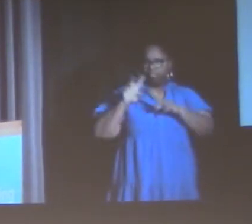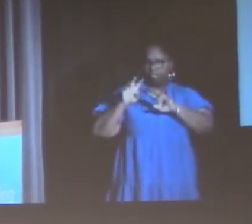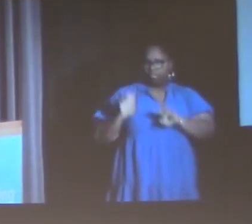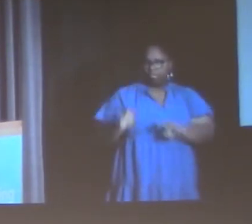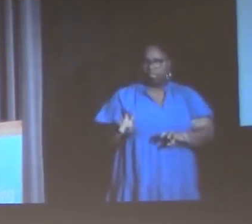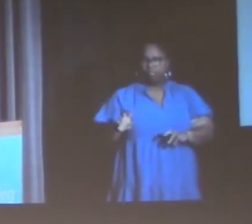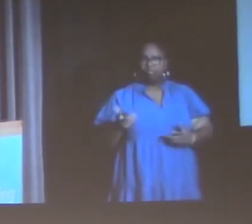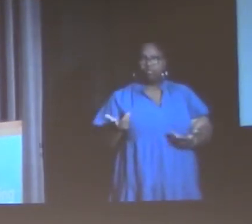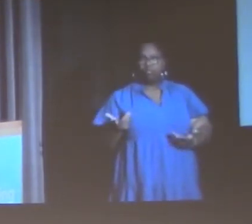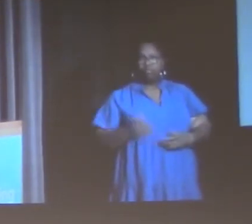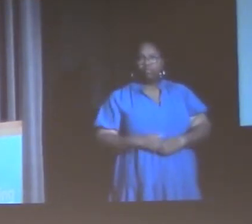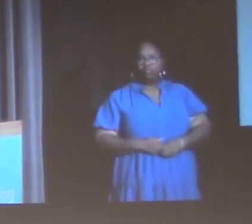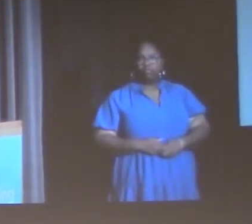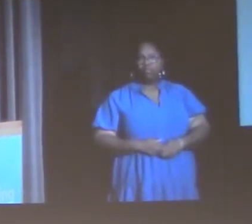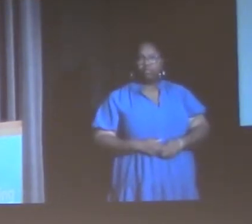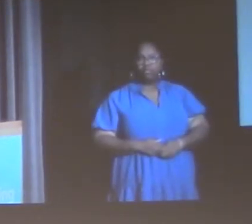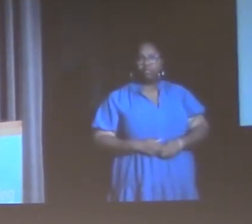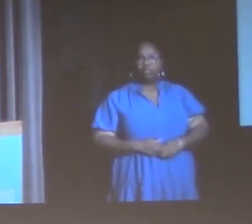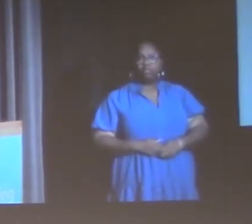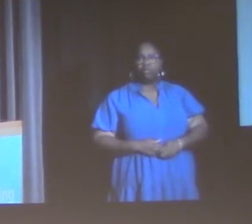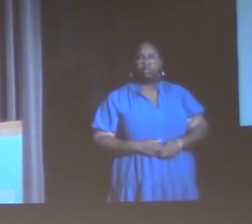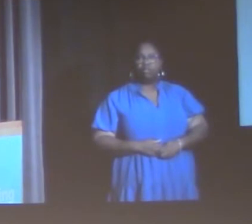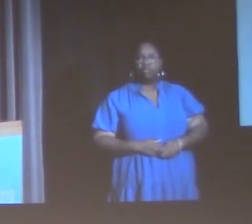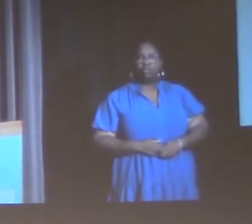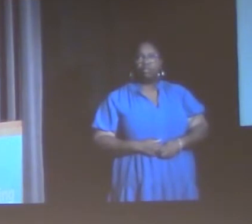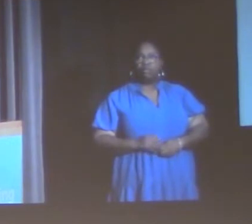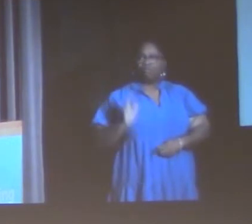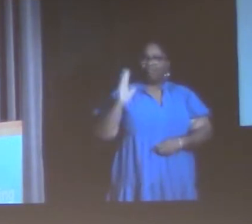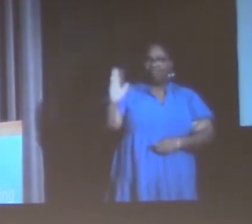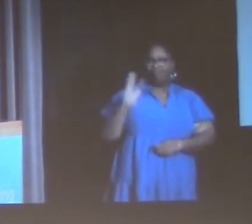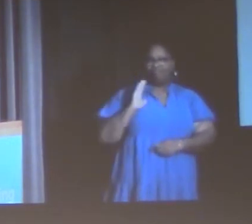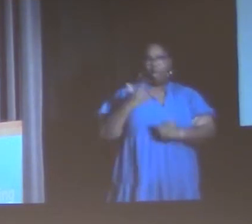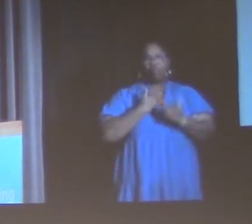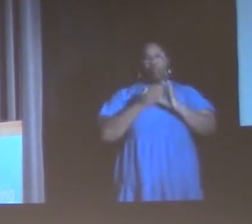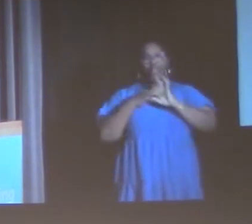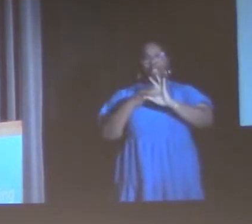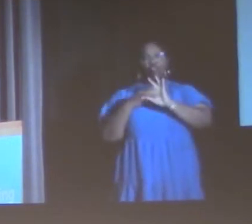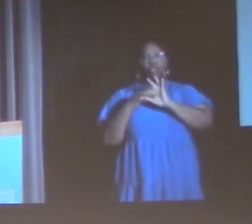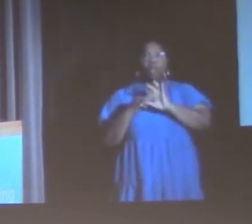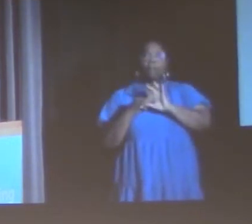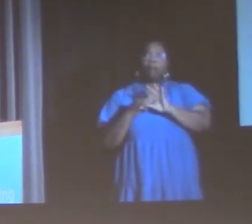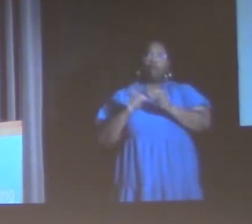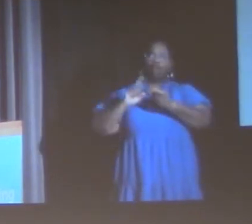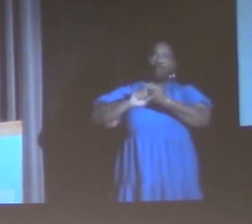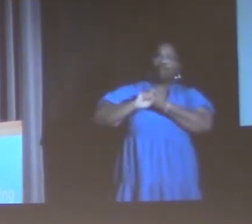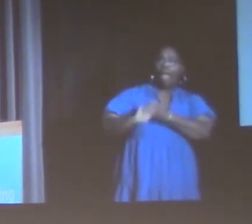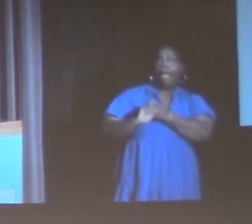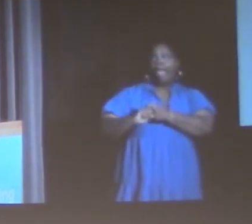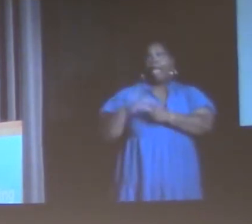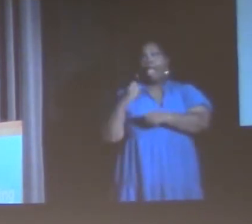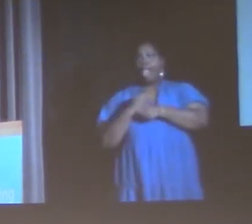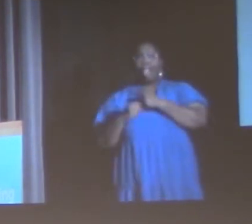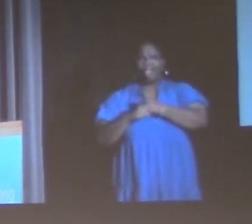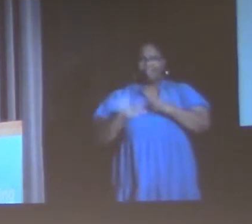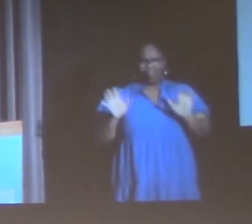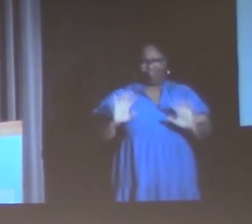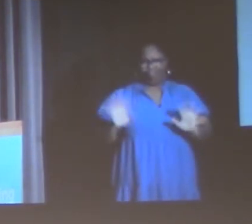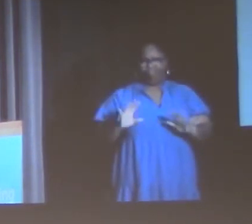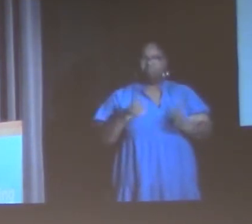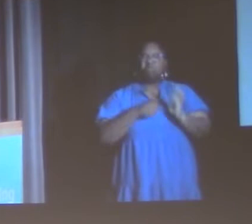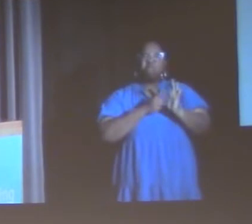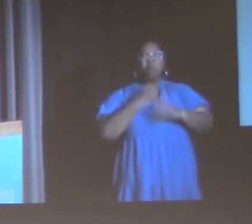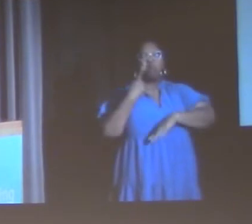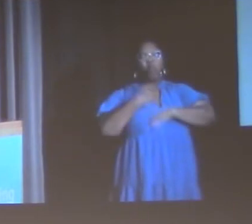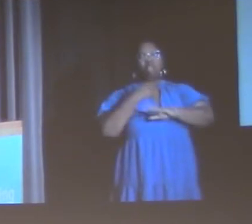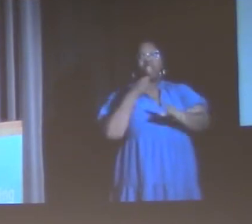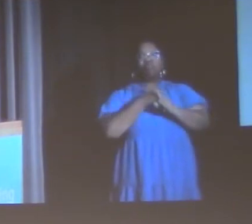So the relationship was not really like, they were not my friend, because sometimes it was just like one day, and it was that